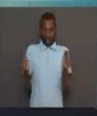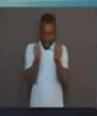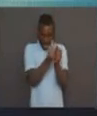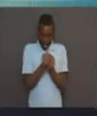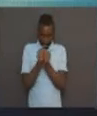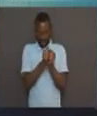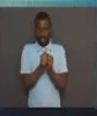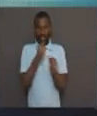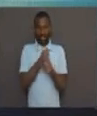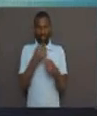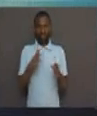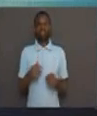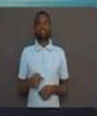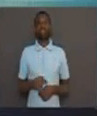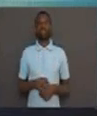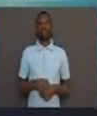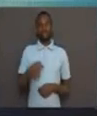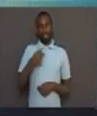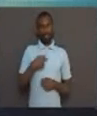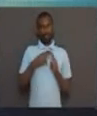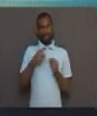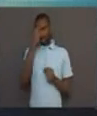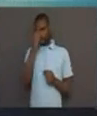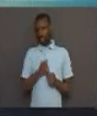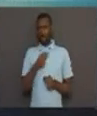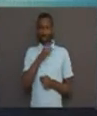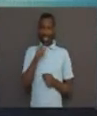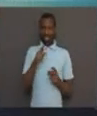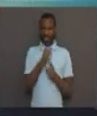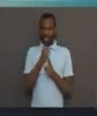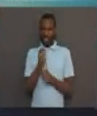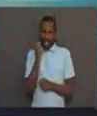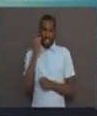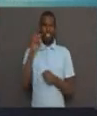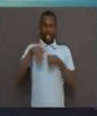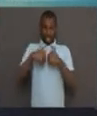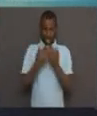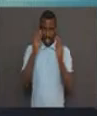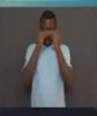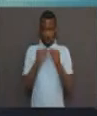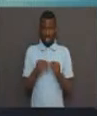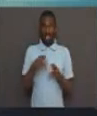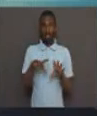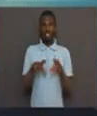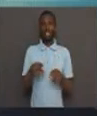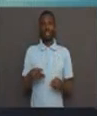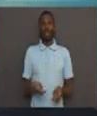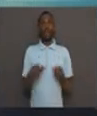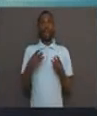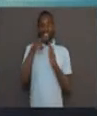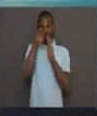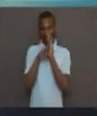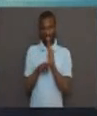together, I am confident that you understand how to calculate mass